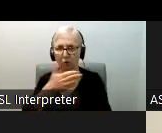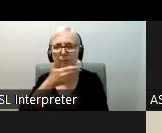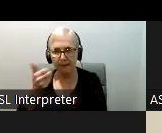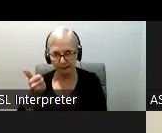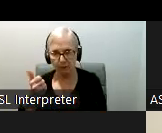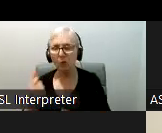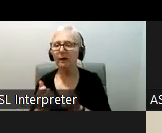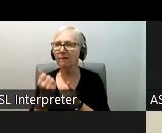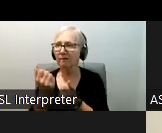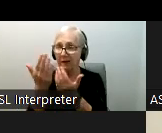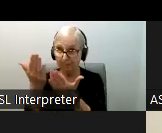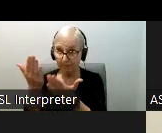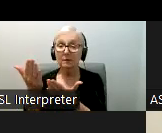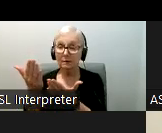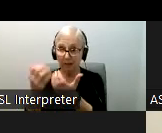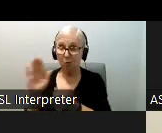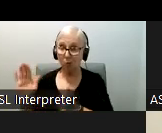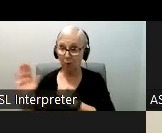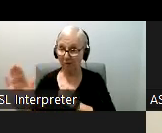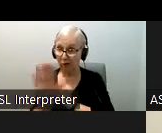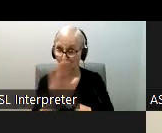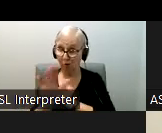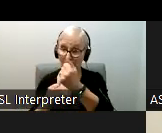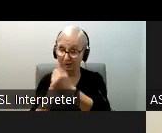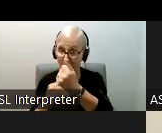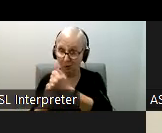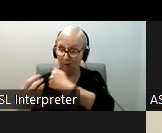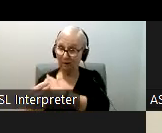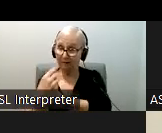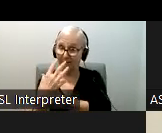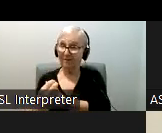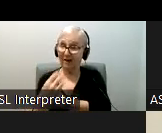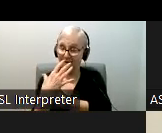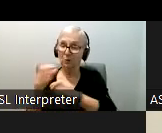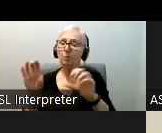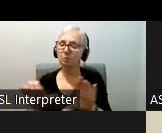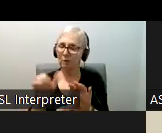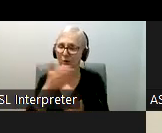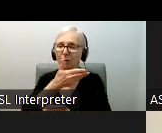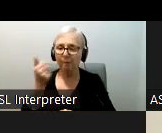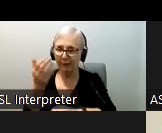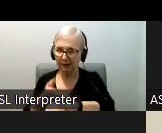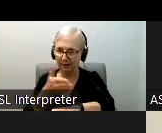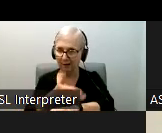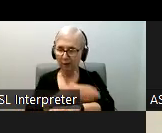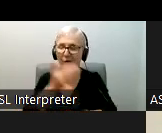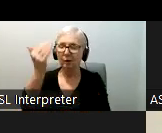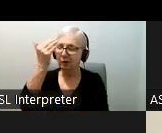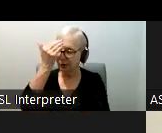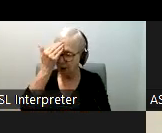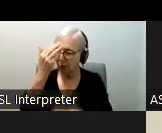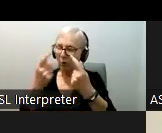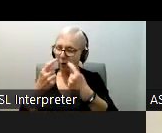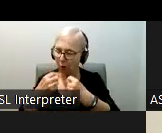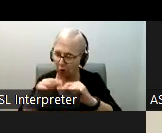your support and with your advice, we will continue to do better. So know that we are trying. We're